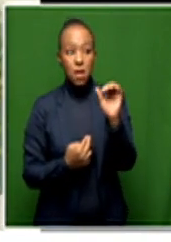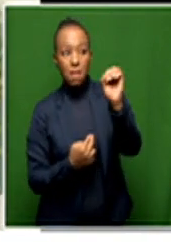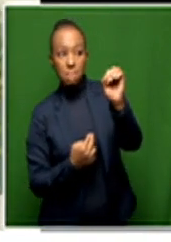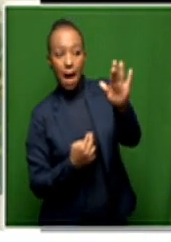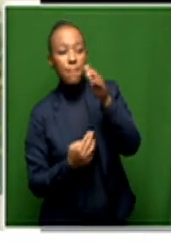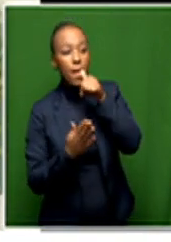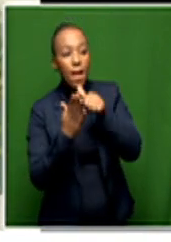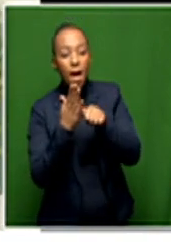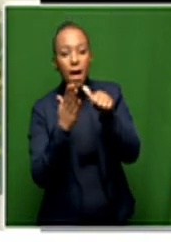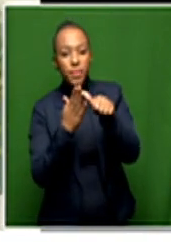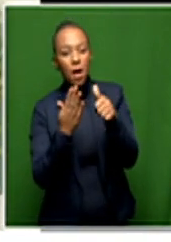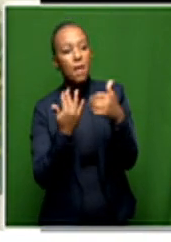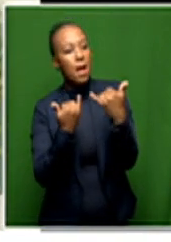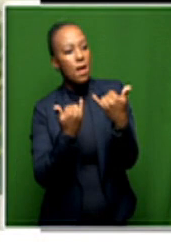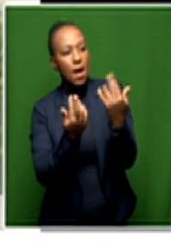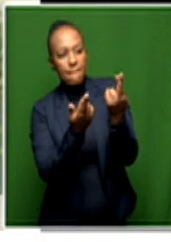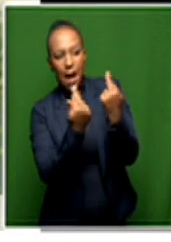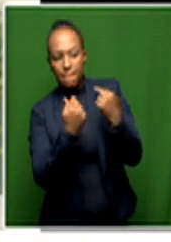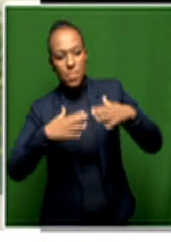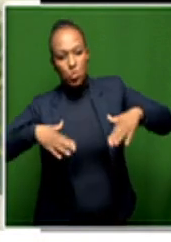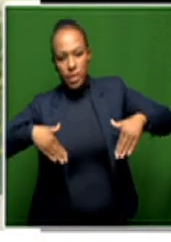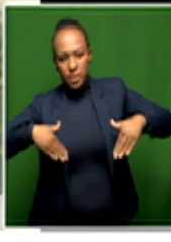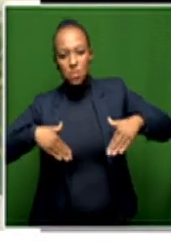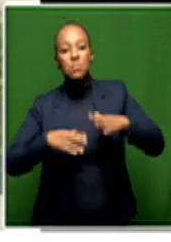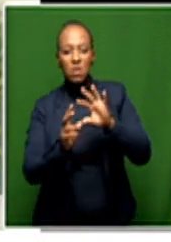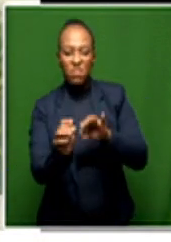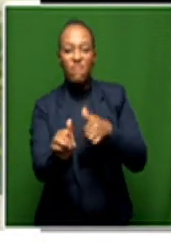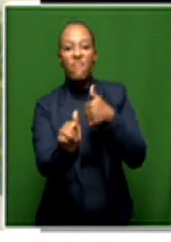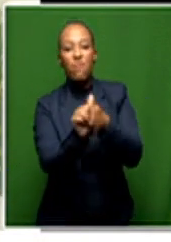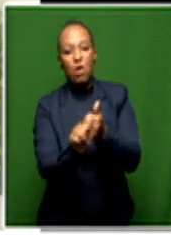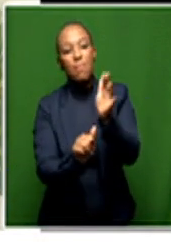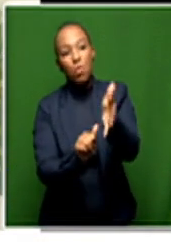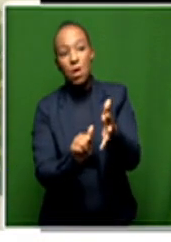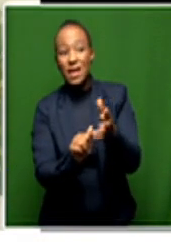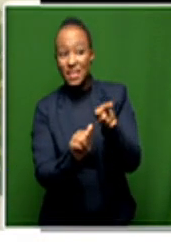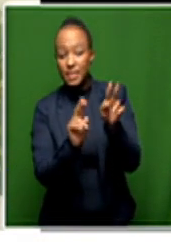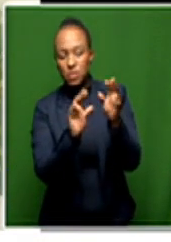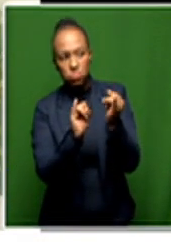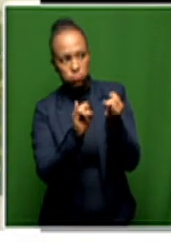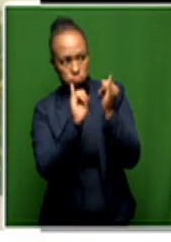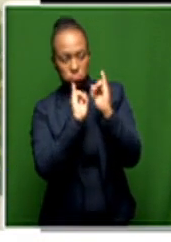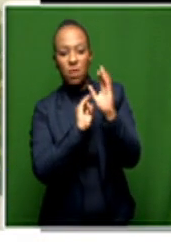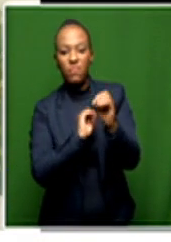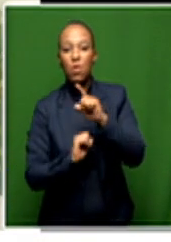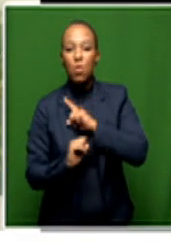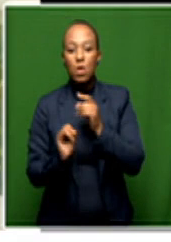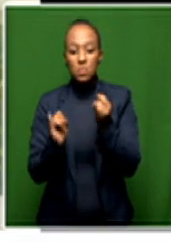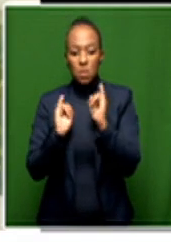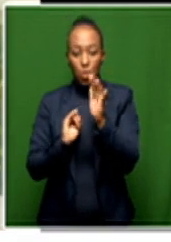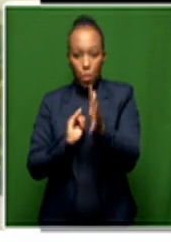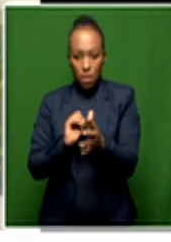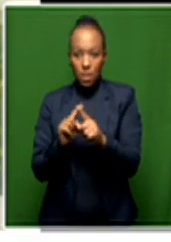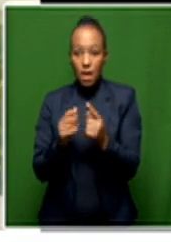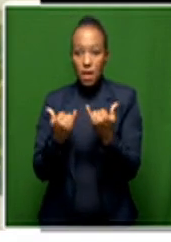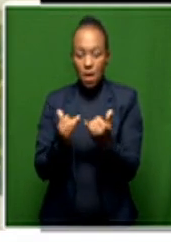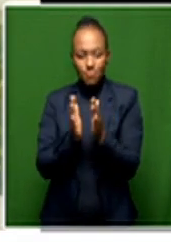we will be making a follow-up. But this is a matter which we are taking very, very seriously, and will remain on our radar. And I